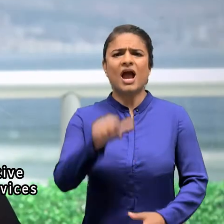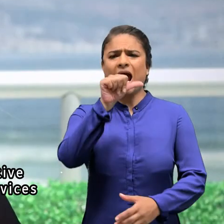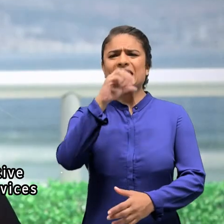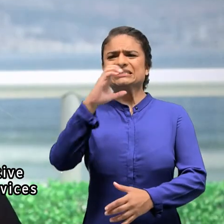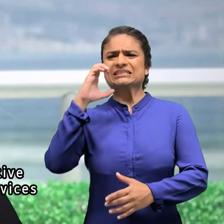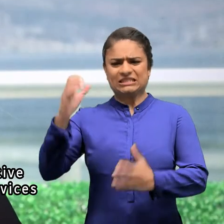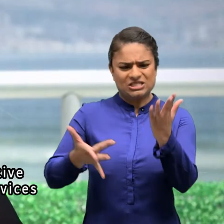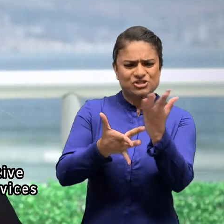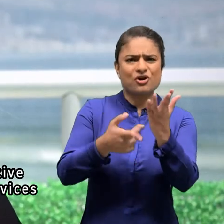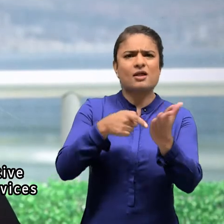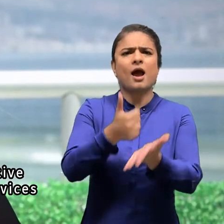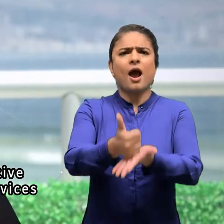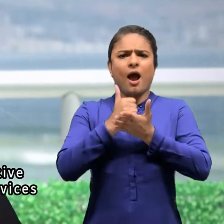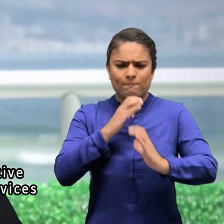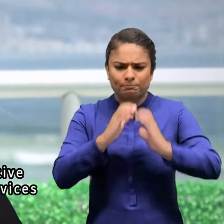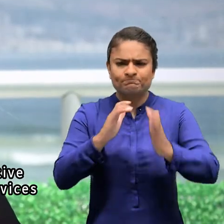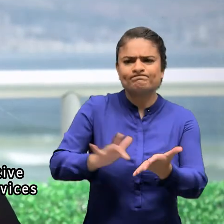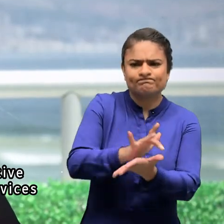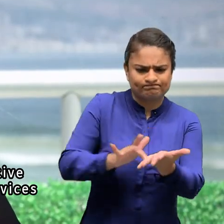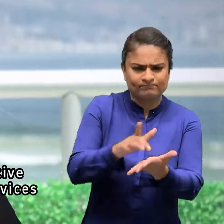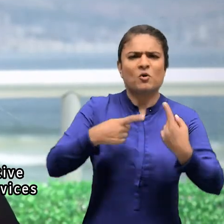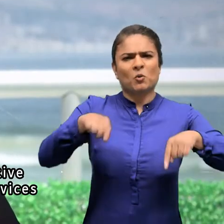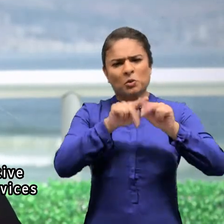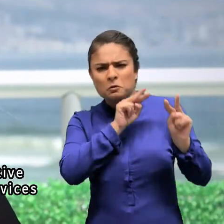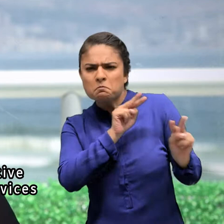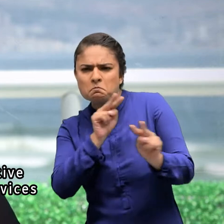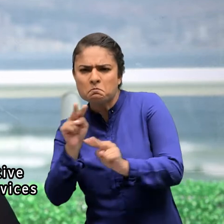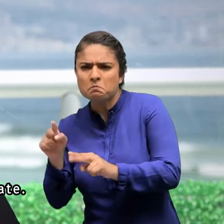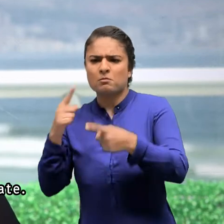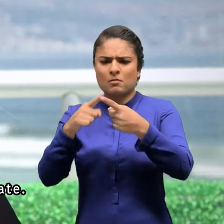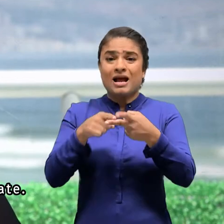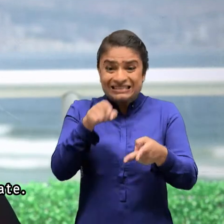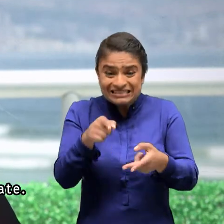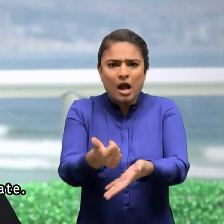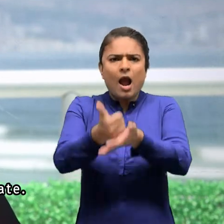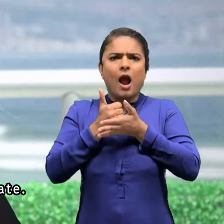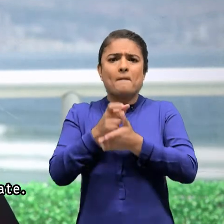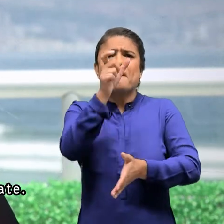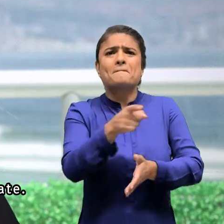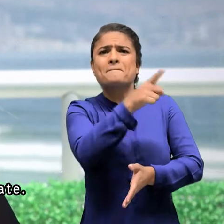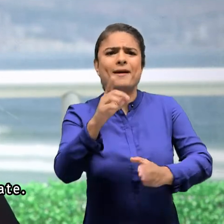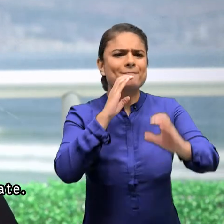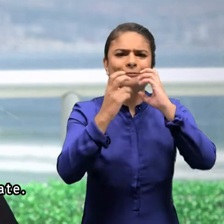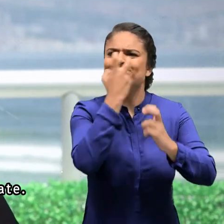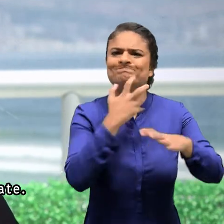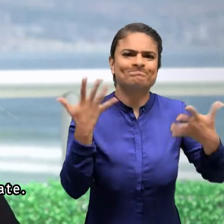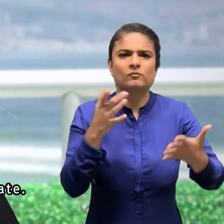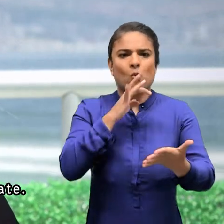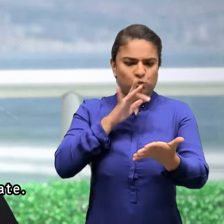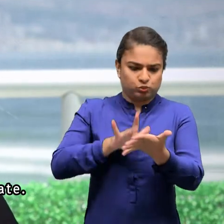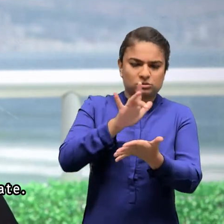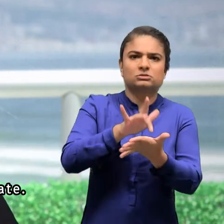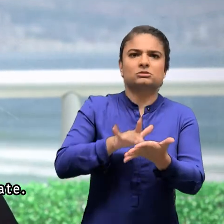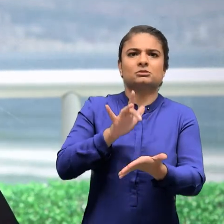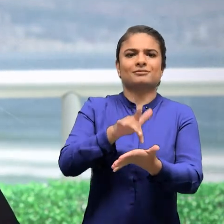Vandag kyk ons hoe aanvullende en alternatiewe kommunikasietoestelle kommunikasie vergemaklik vir diegene wat sukkel om